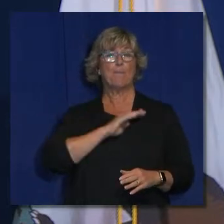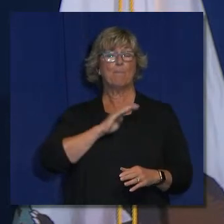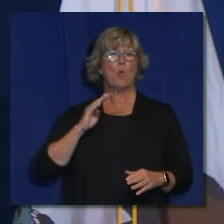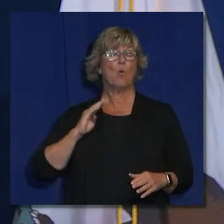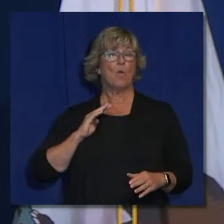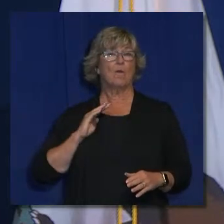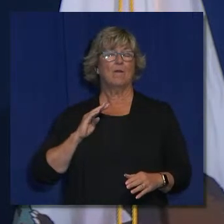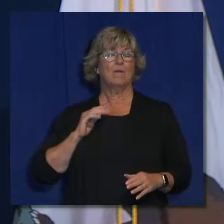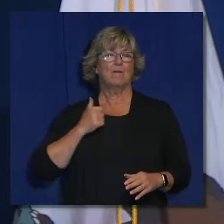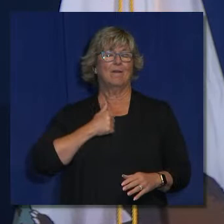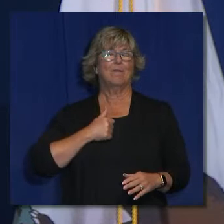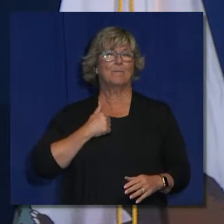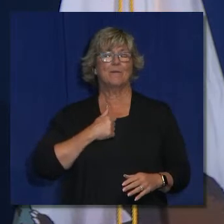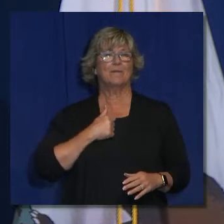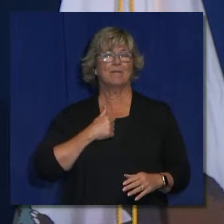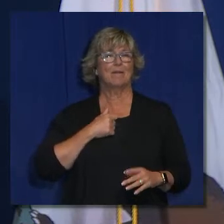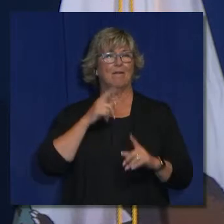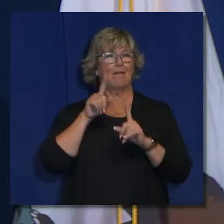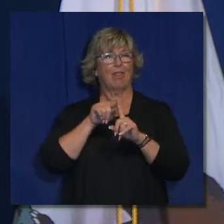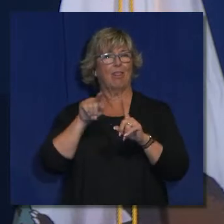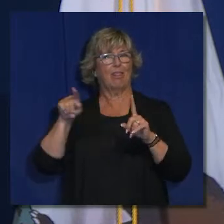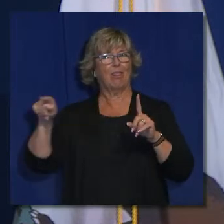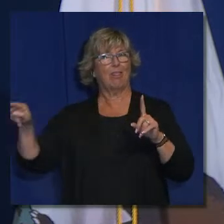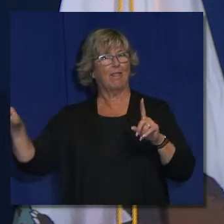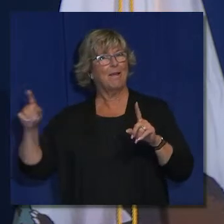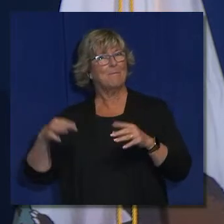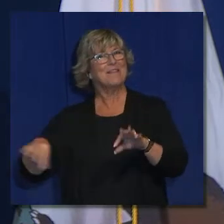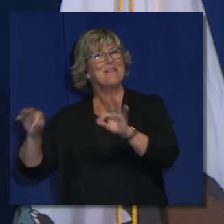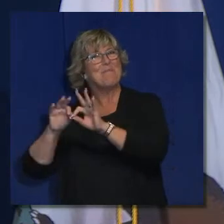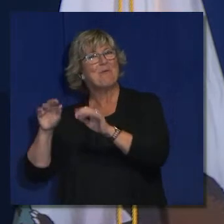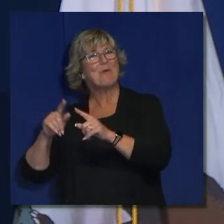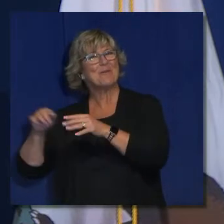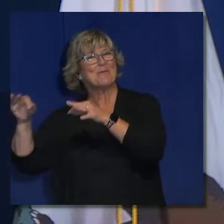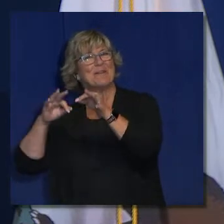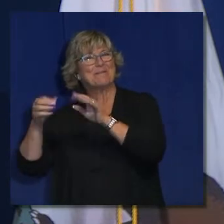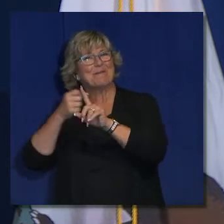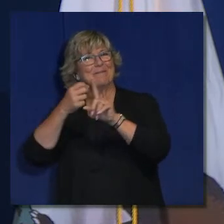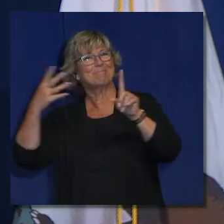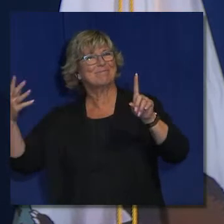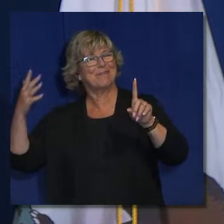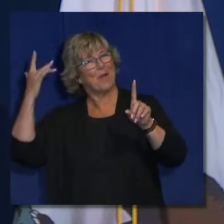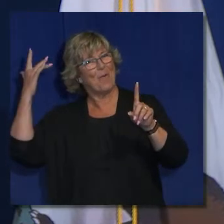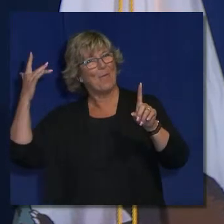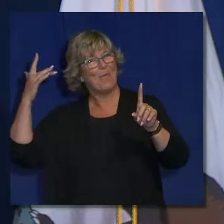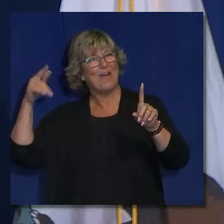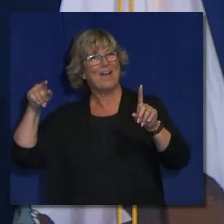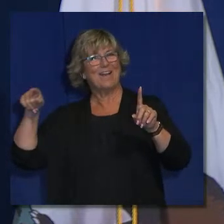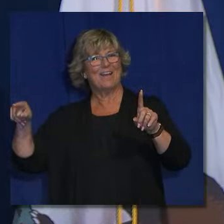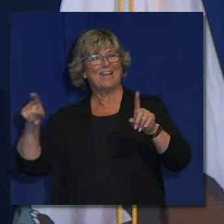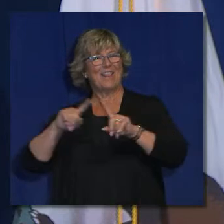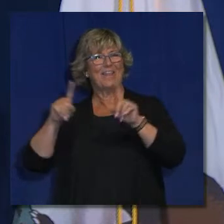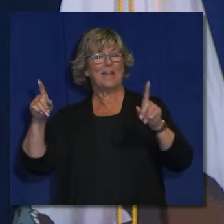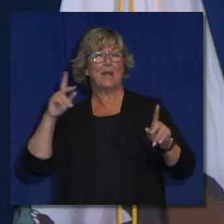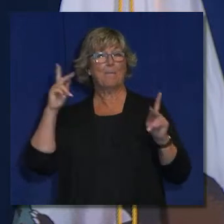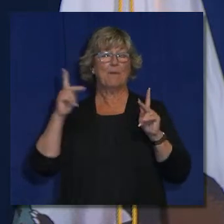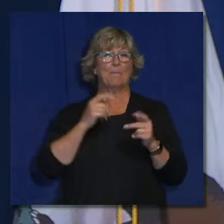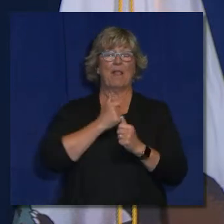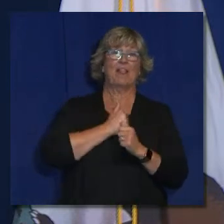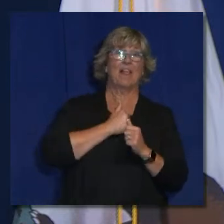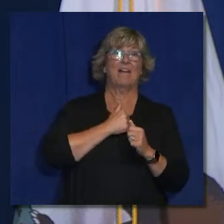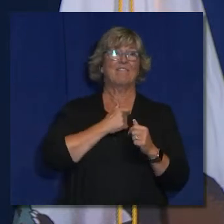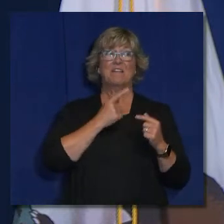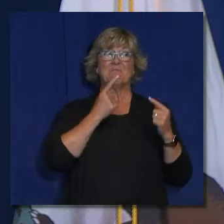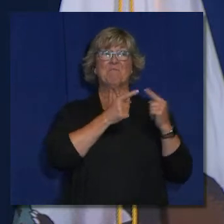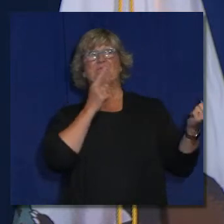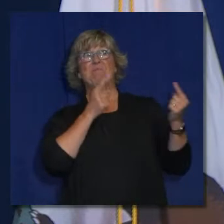for going into the weeds here, but this is important so people understand what the actual difference is and what's not. I think people love